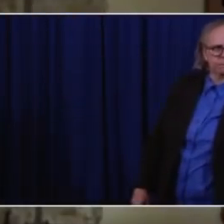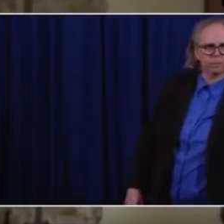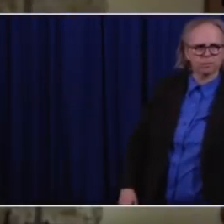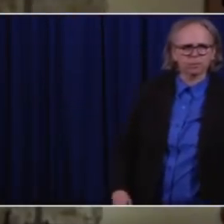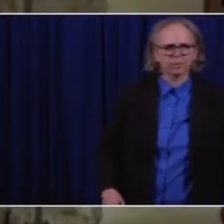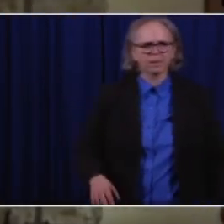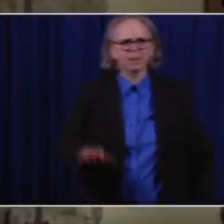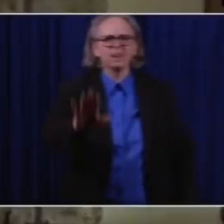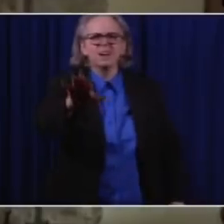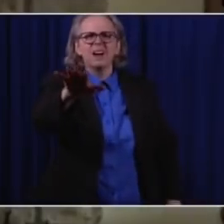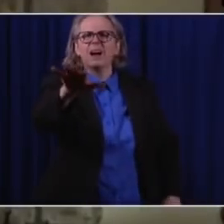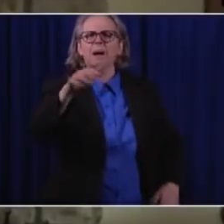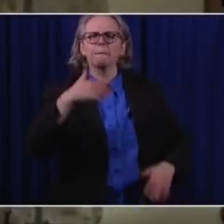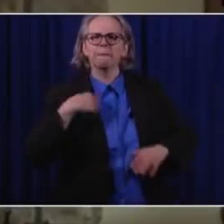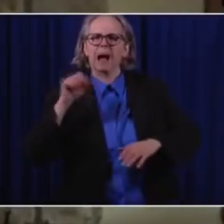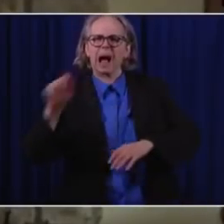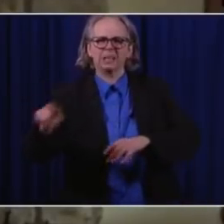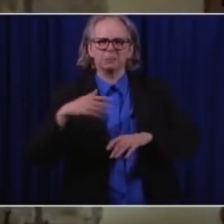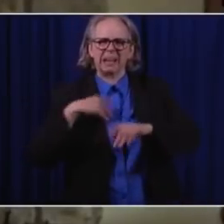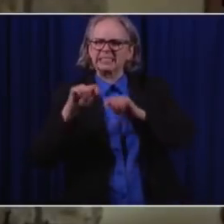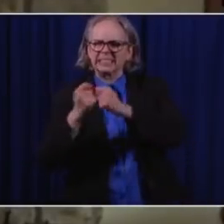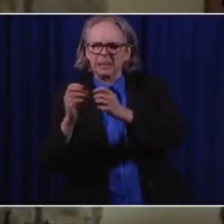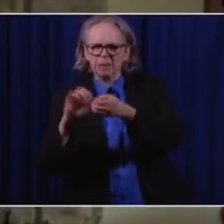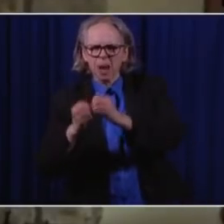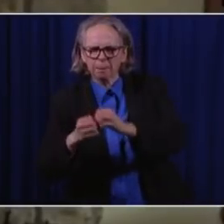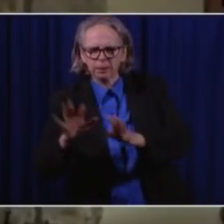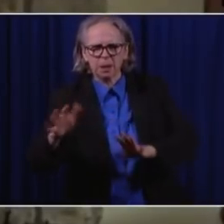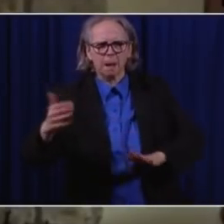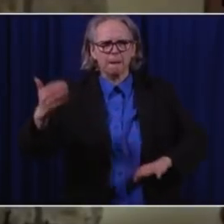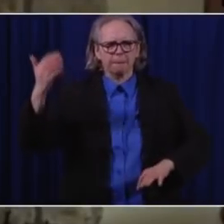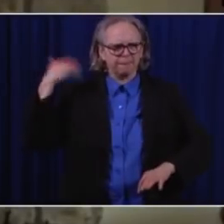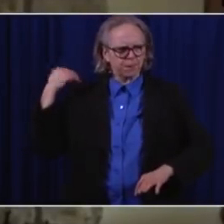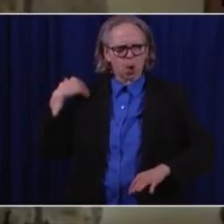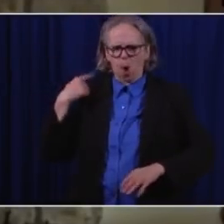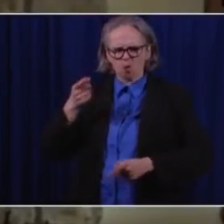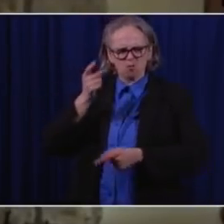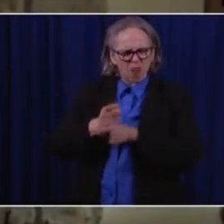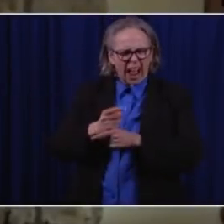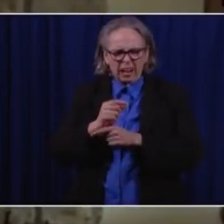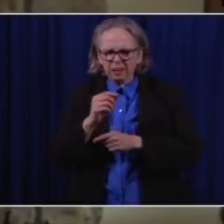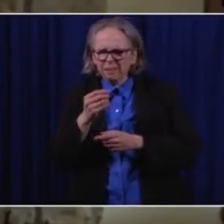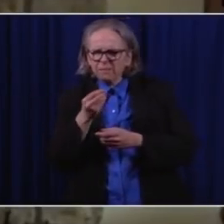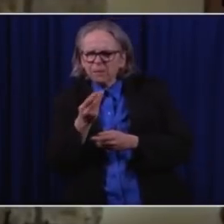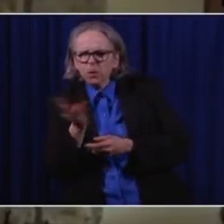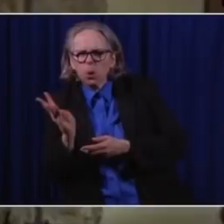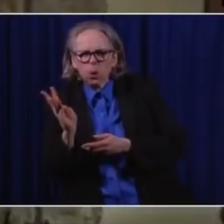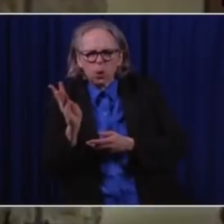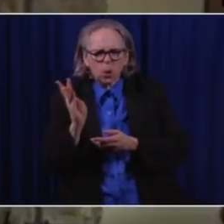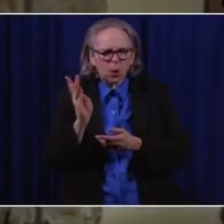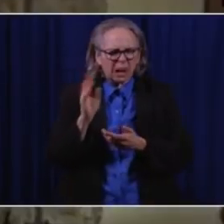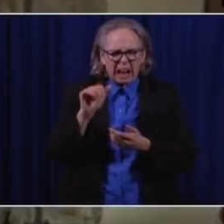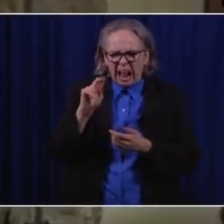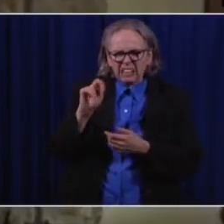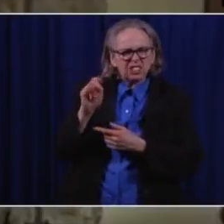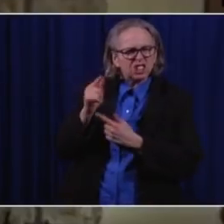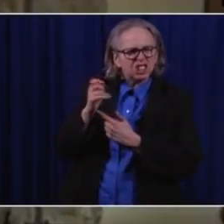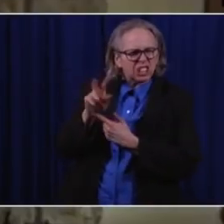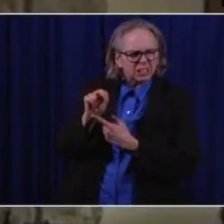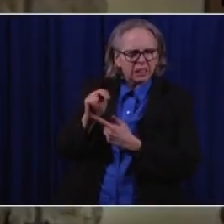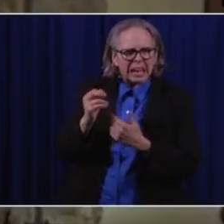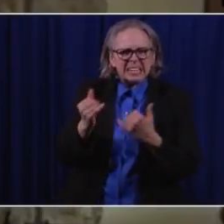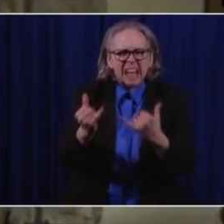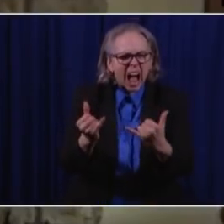it used to be small. I used to look at the numbers and it was nothing, but now I'm looking at the numbers and they're